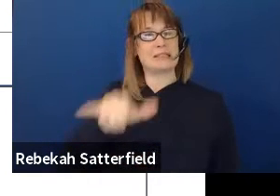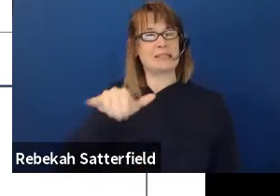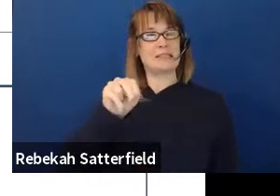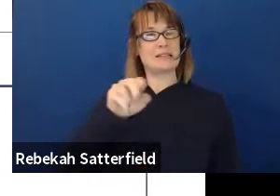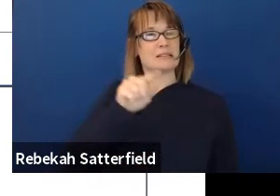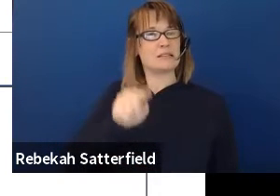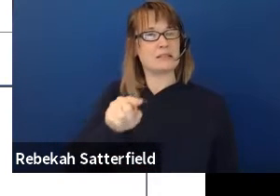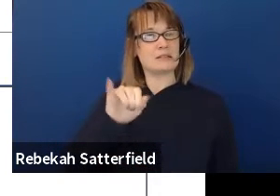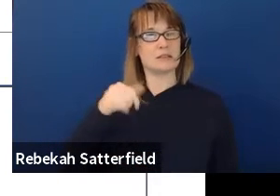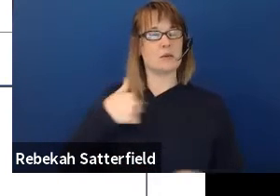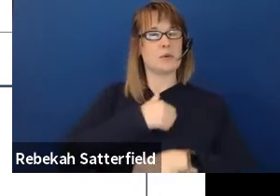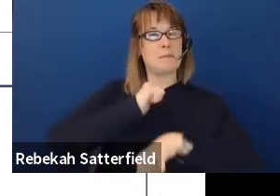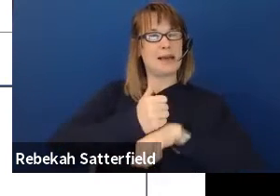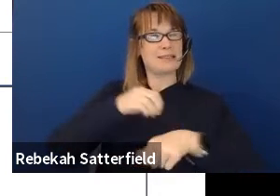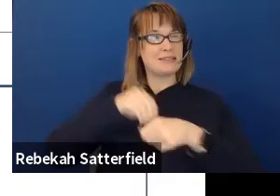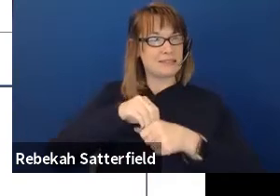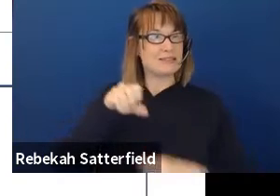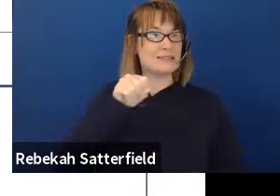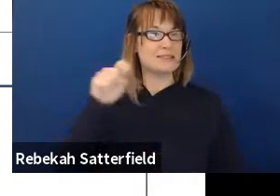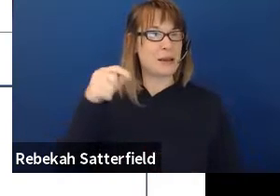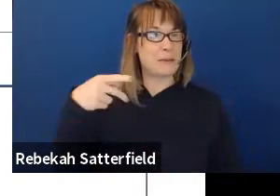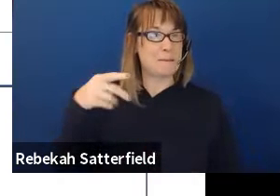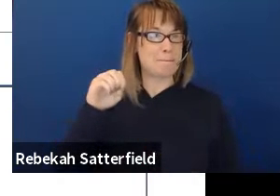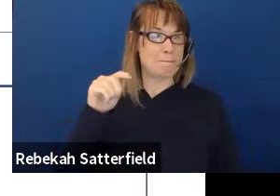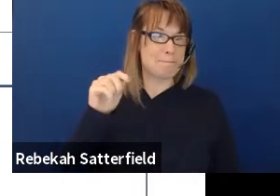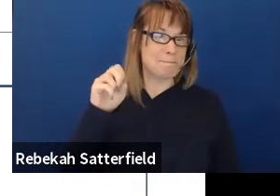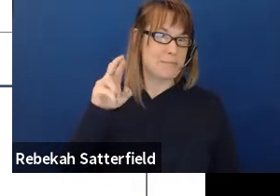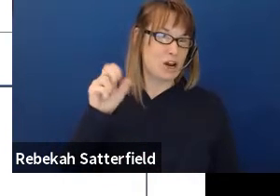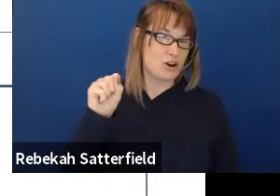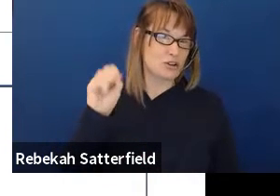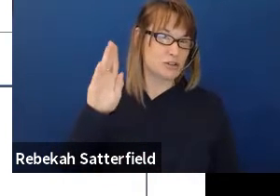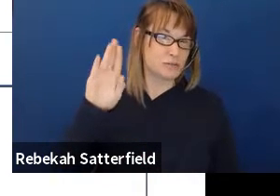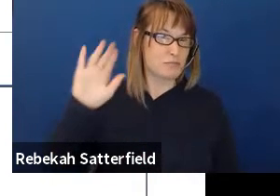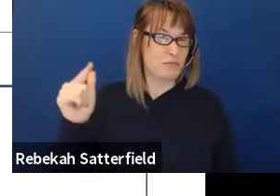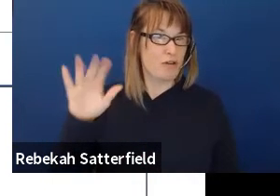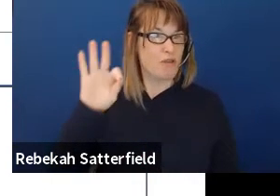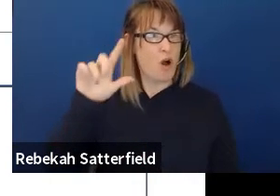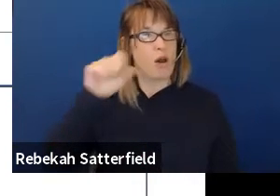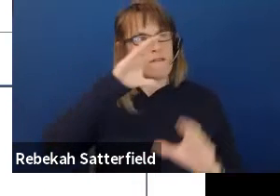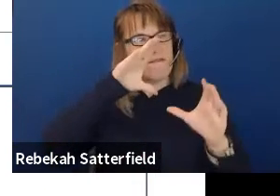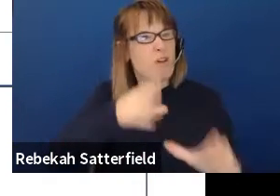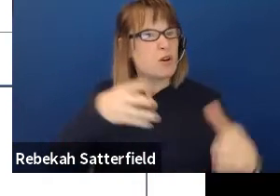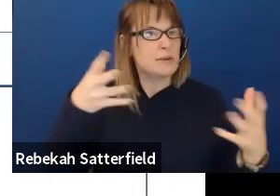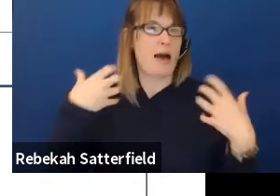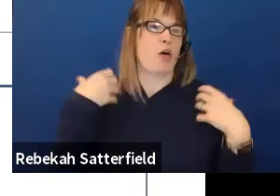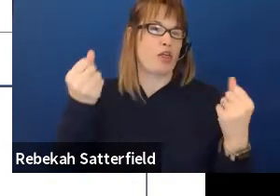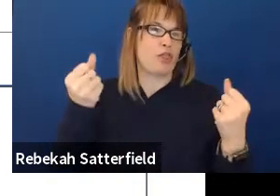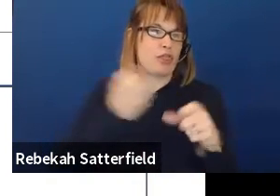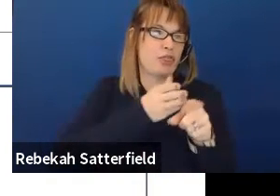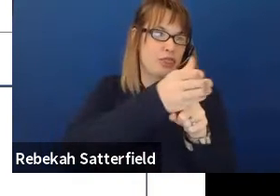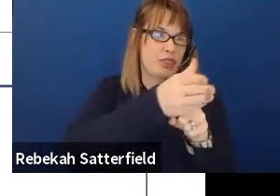company based in St. Petersburg, Florida, solely focused on healthcare, and a bulk of our client base is